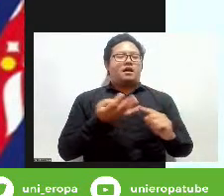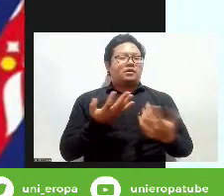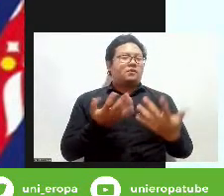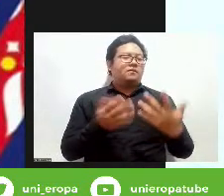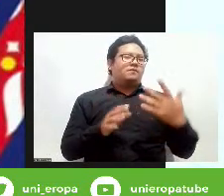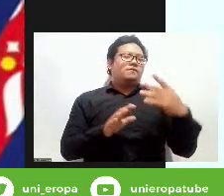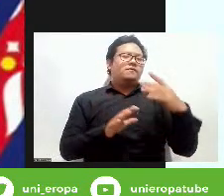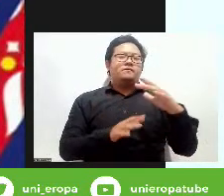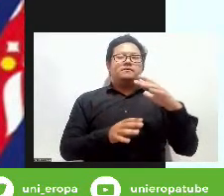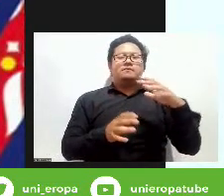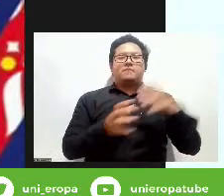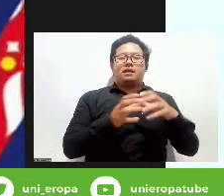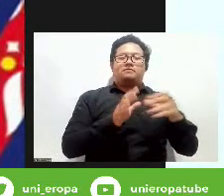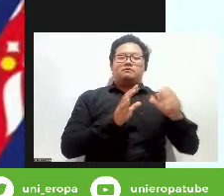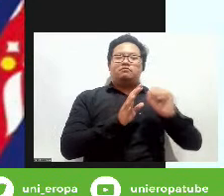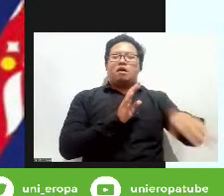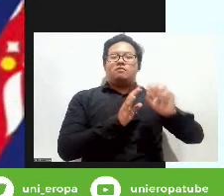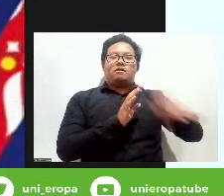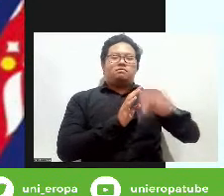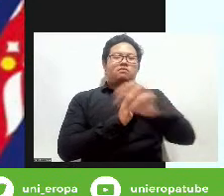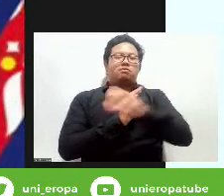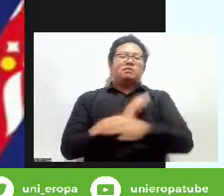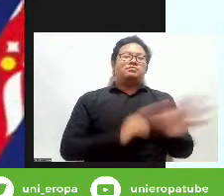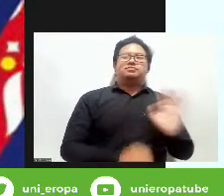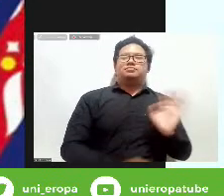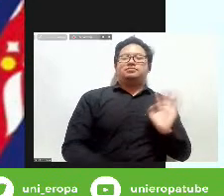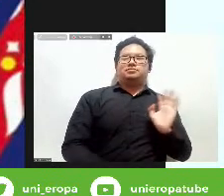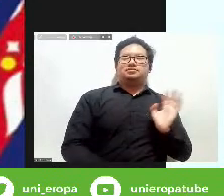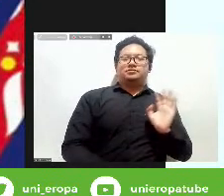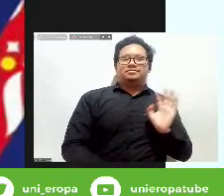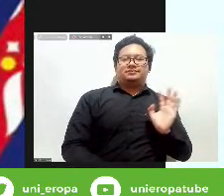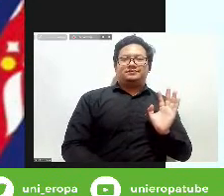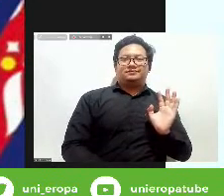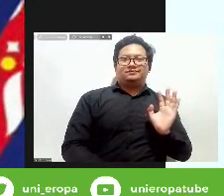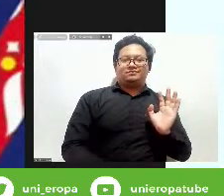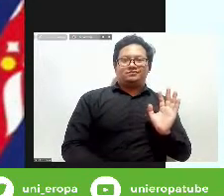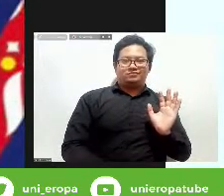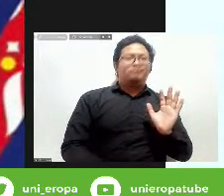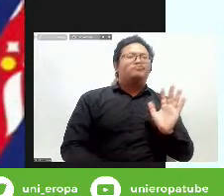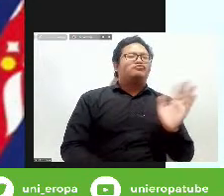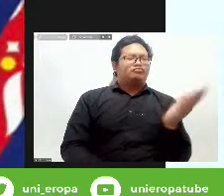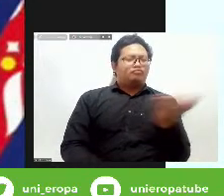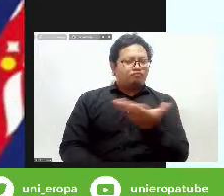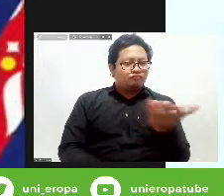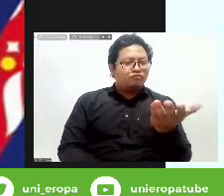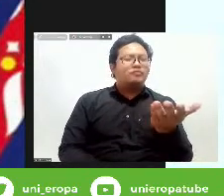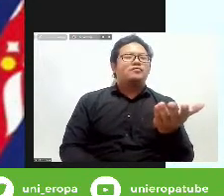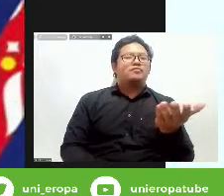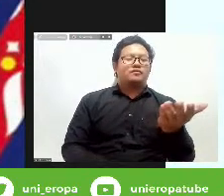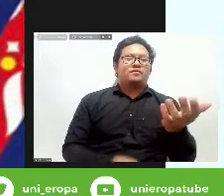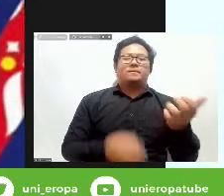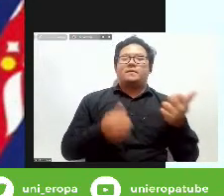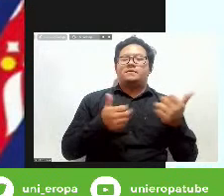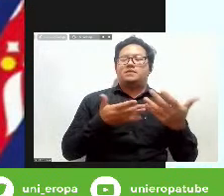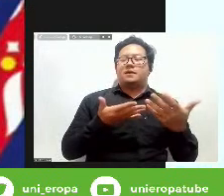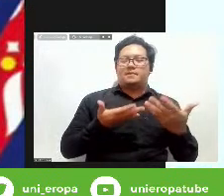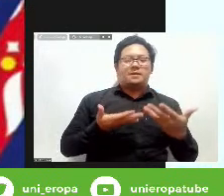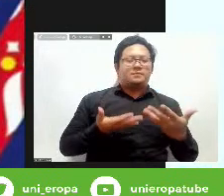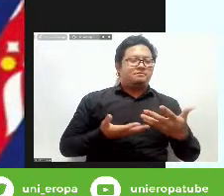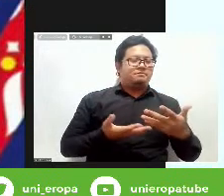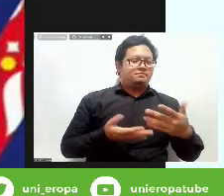on sustainable Future Choice of Change Inside your families with your friends and to